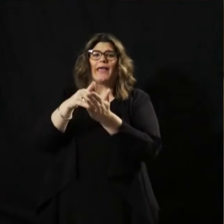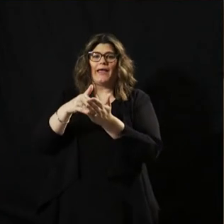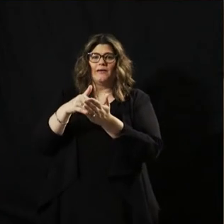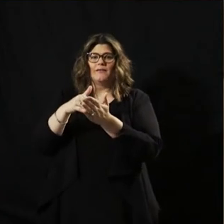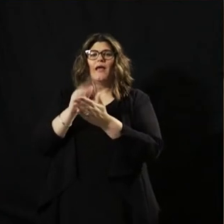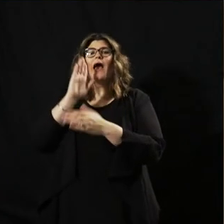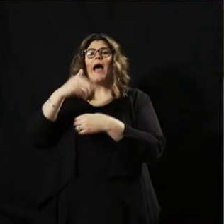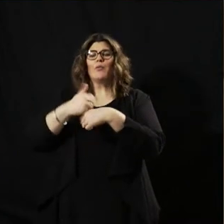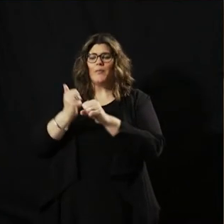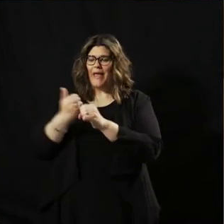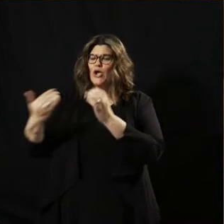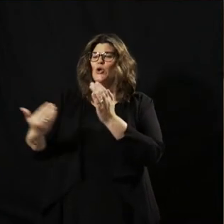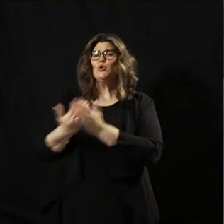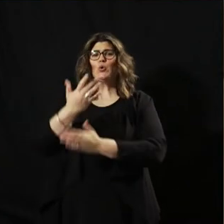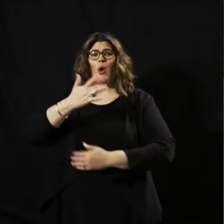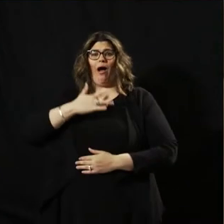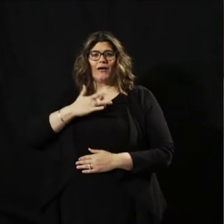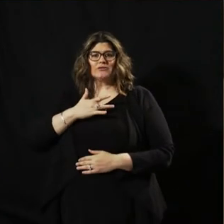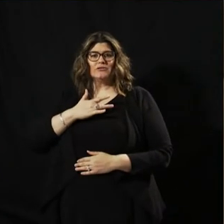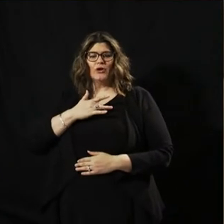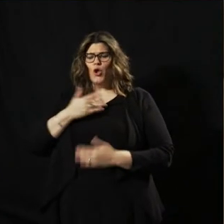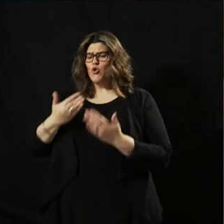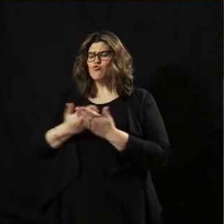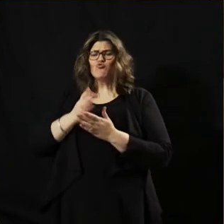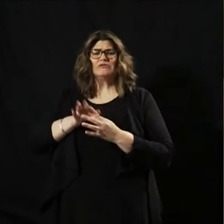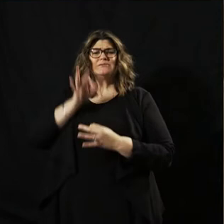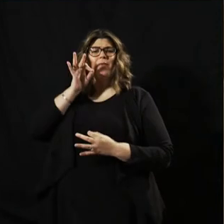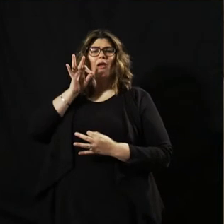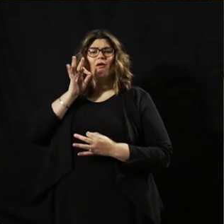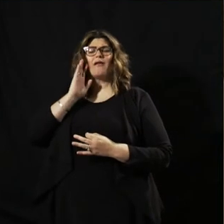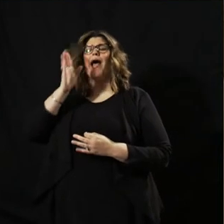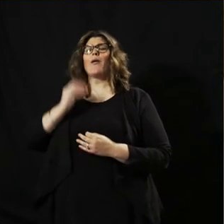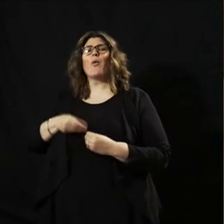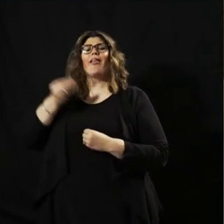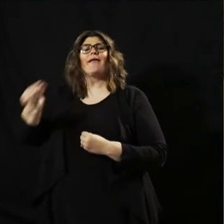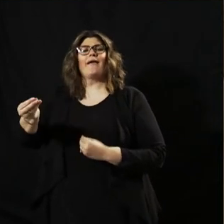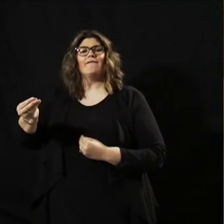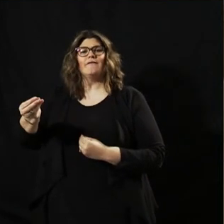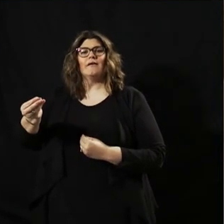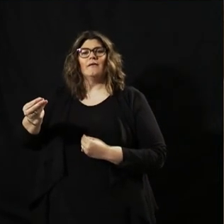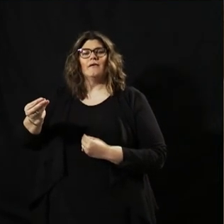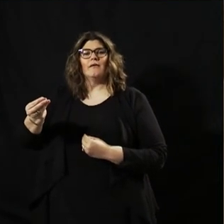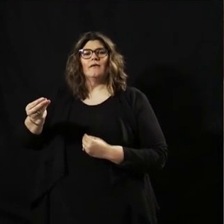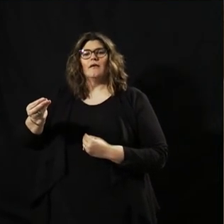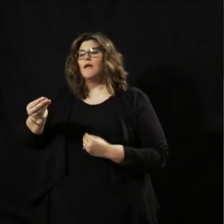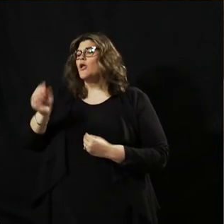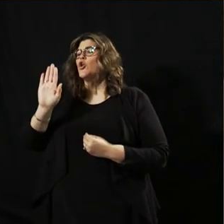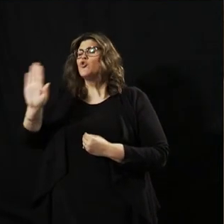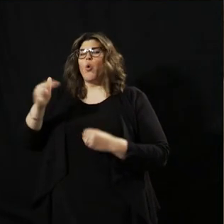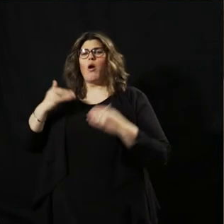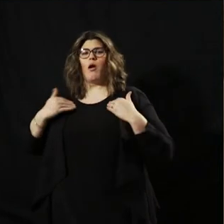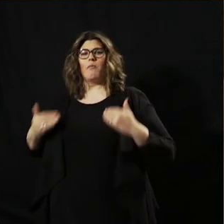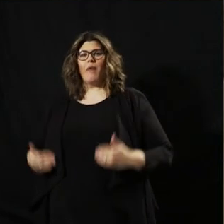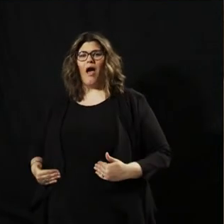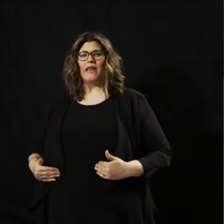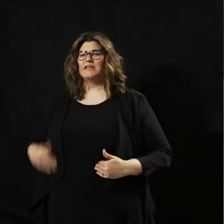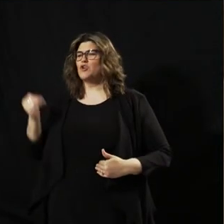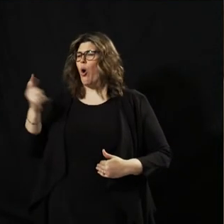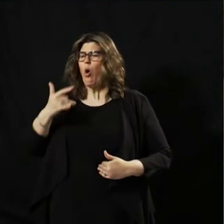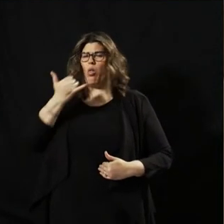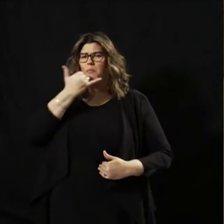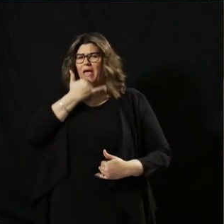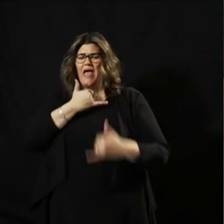heart and place a new spirit within you, taking from your bodies your stony